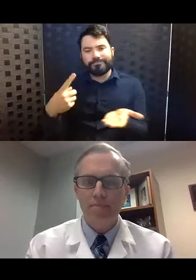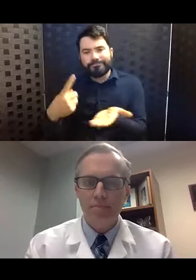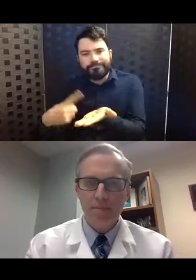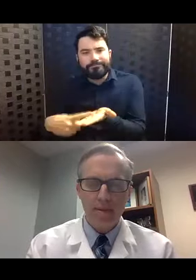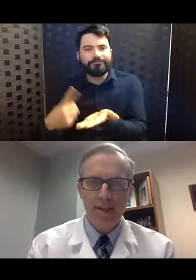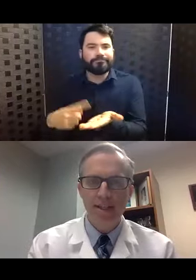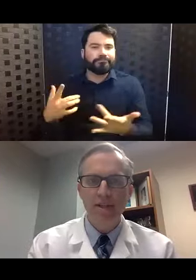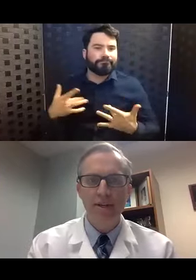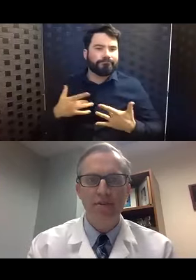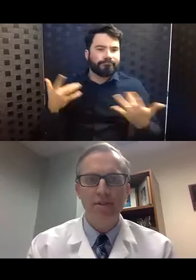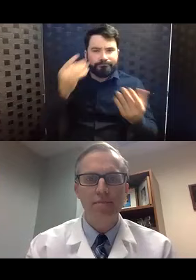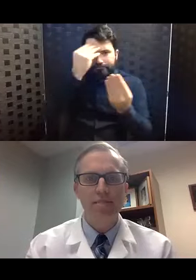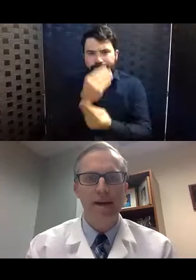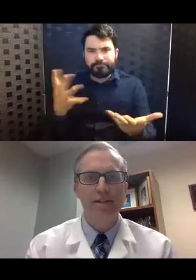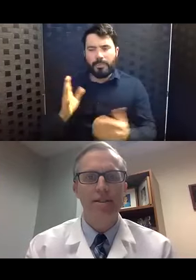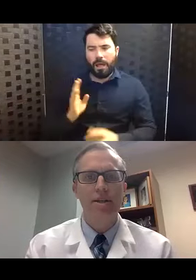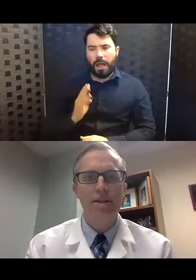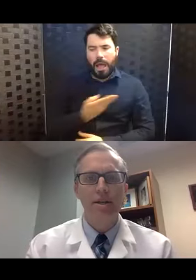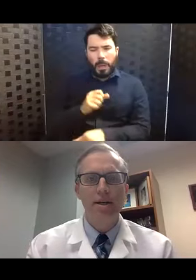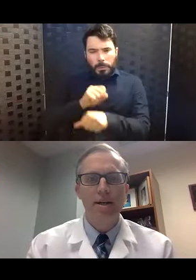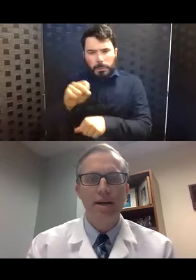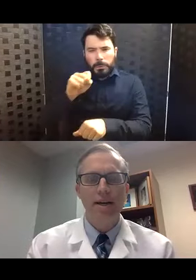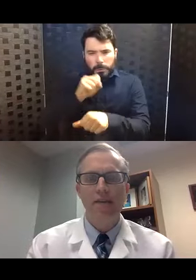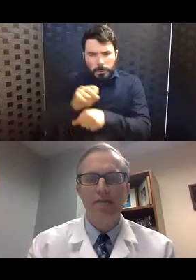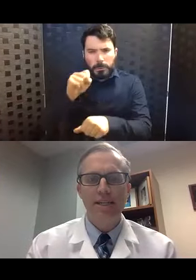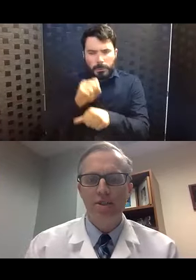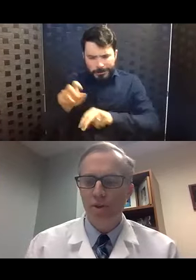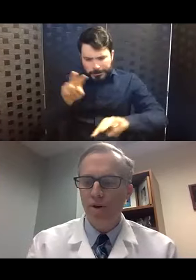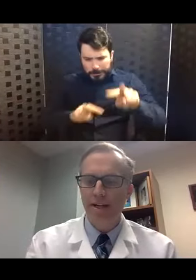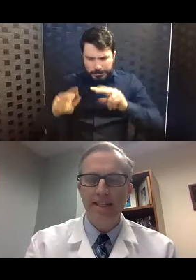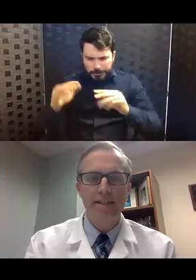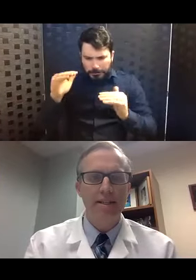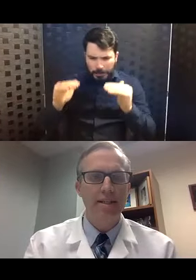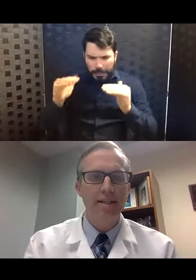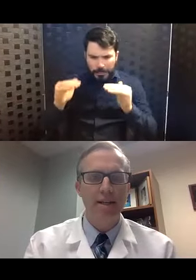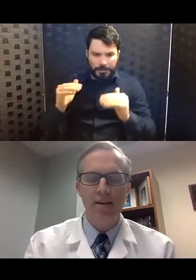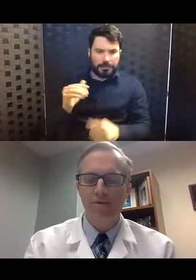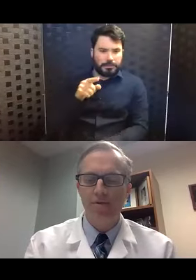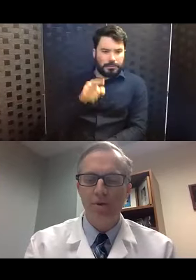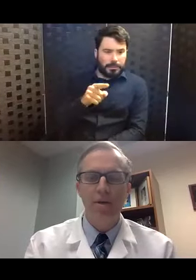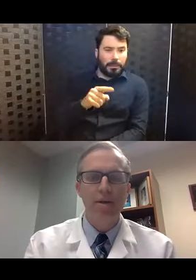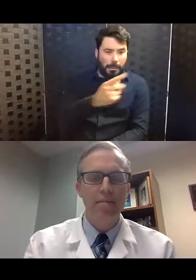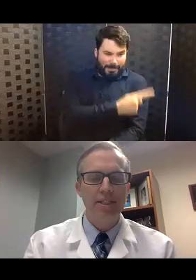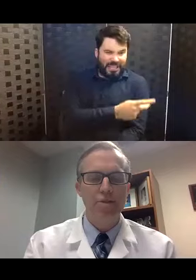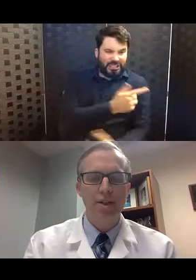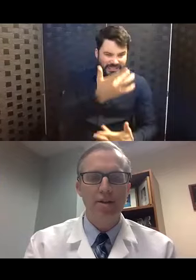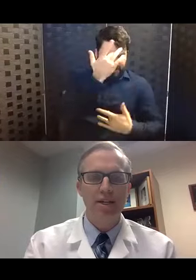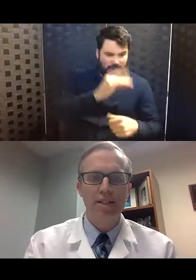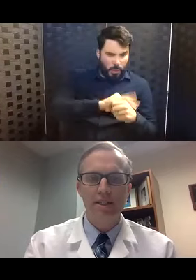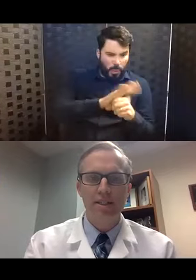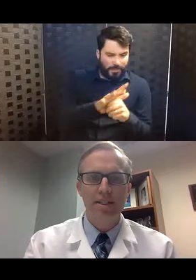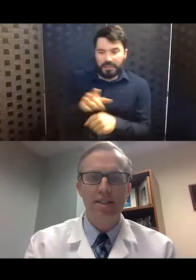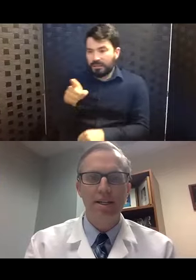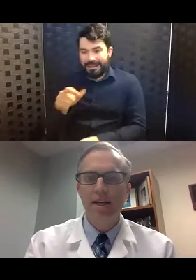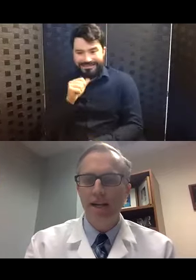our continued efforts to balance care for patients with COVID-19 and care for patients with other